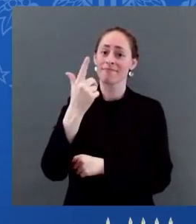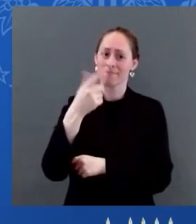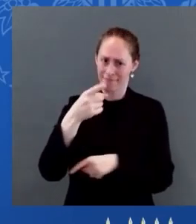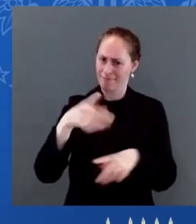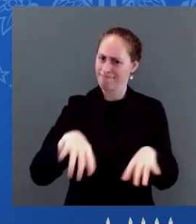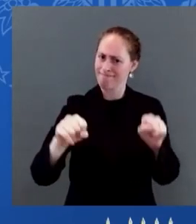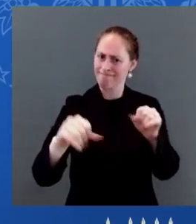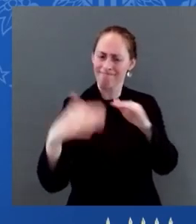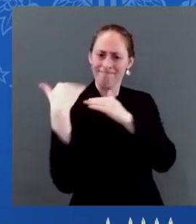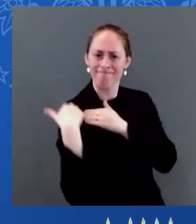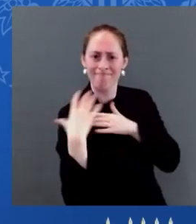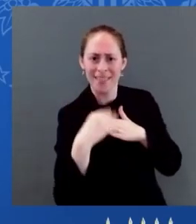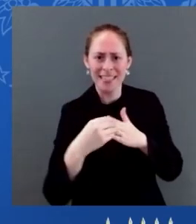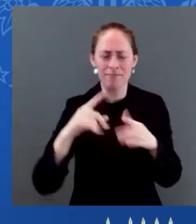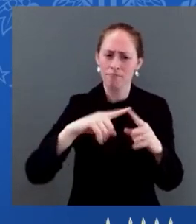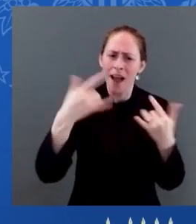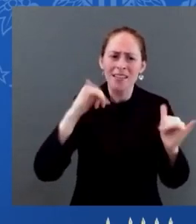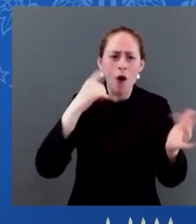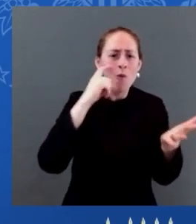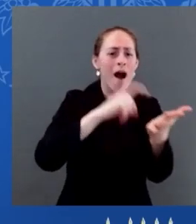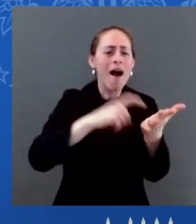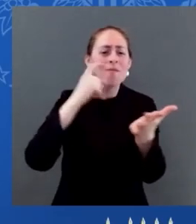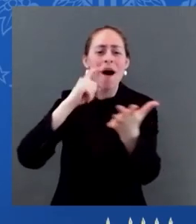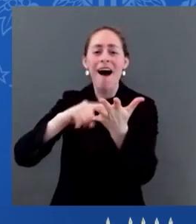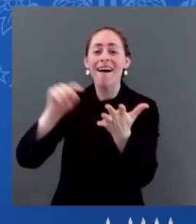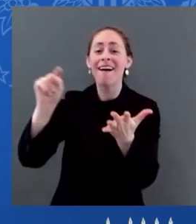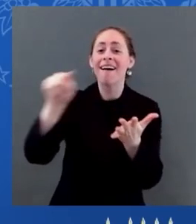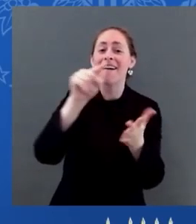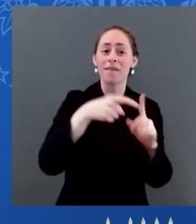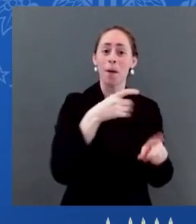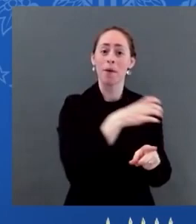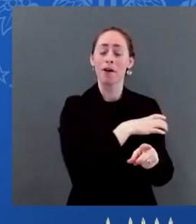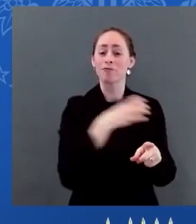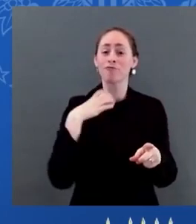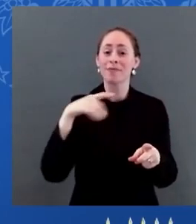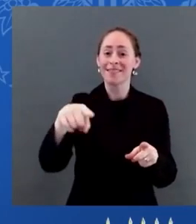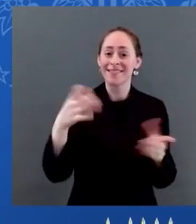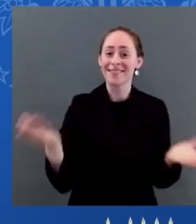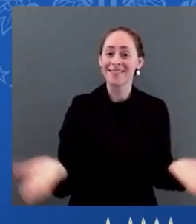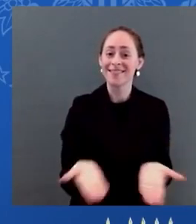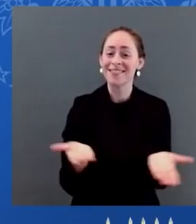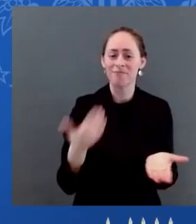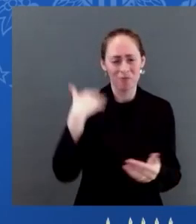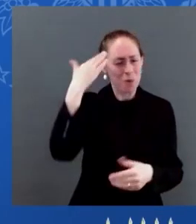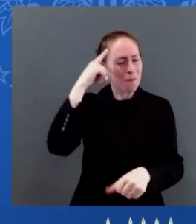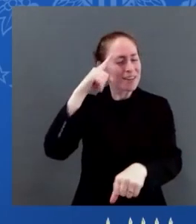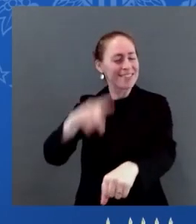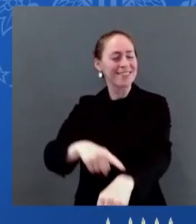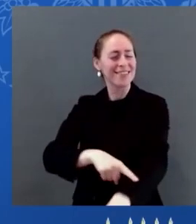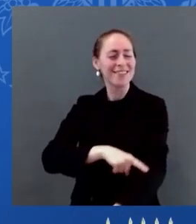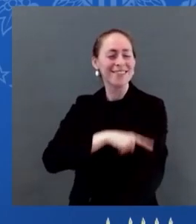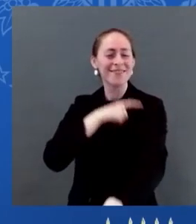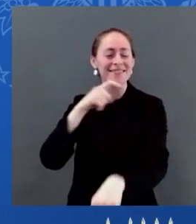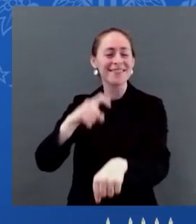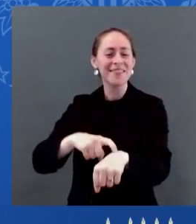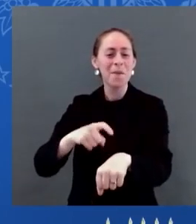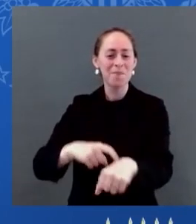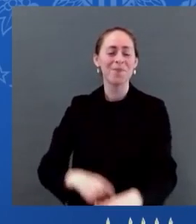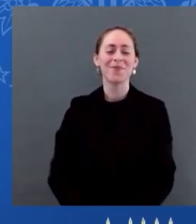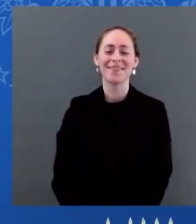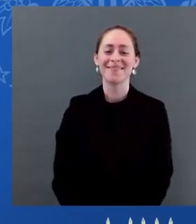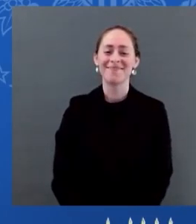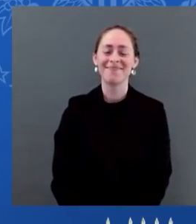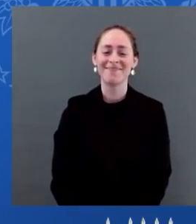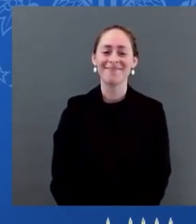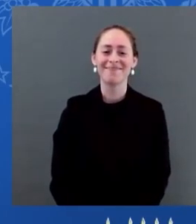a long, long time. And I know how many more are joining us virtually. You know, first of all, I want